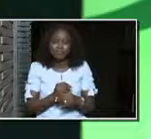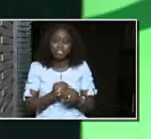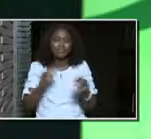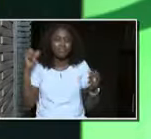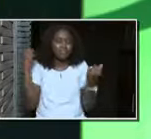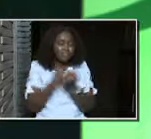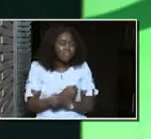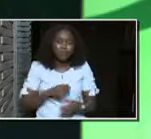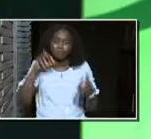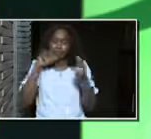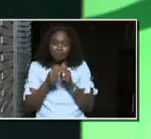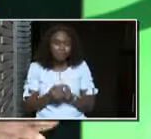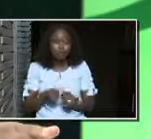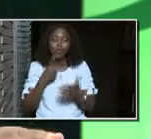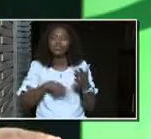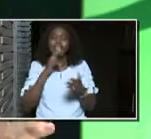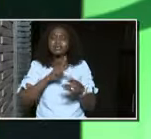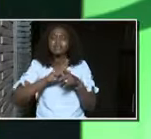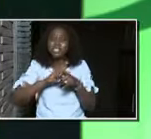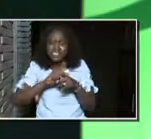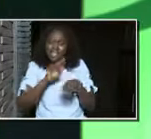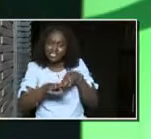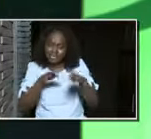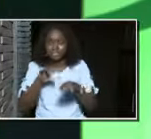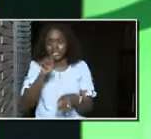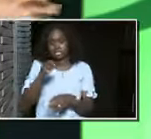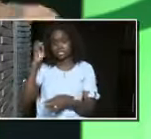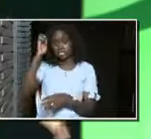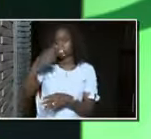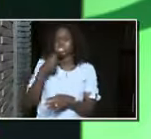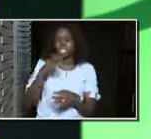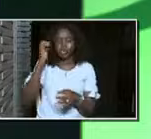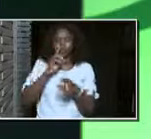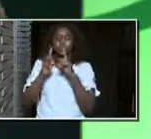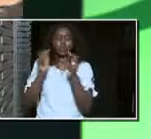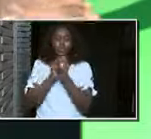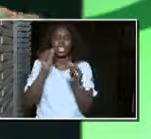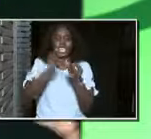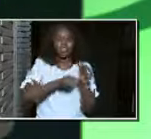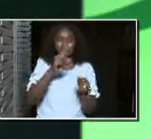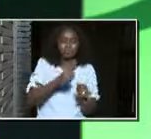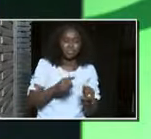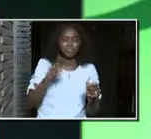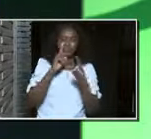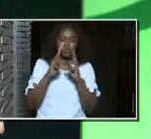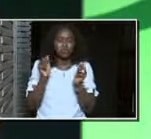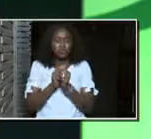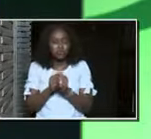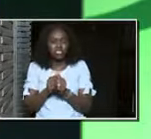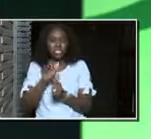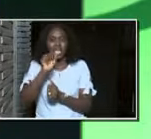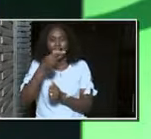Practically, what are the practical steps? Yes, he has said, you know, he will talk with everybody. He will talk with agitators, which is